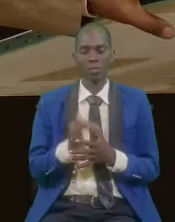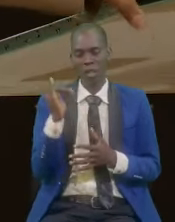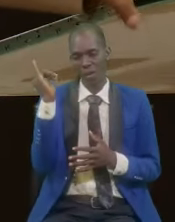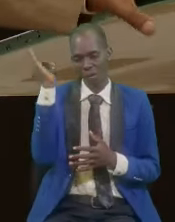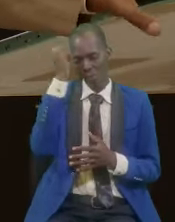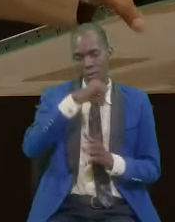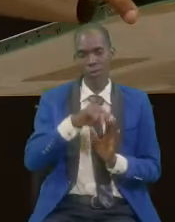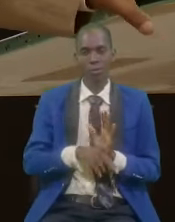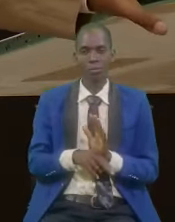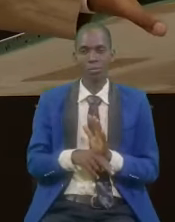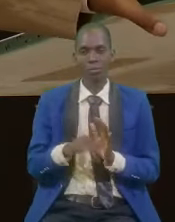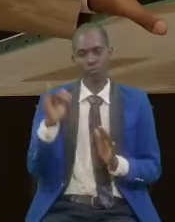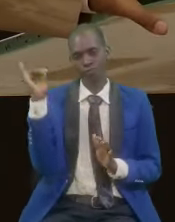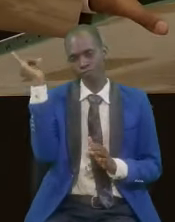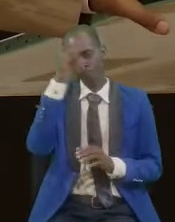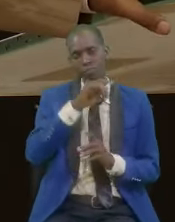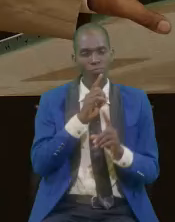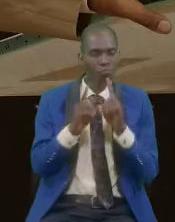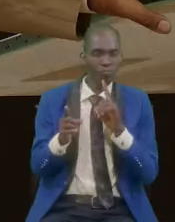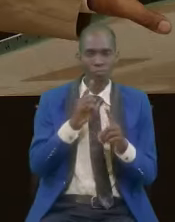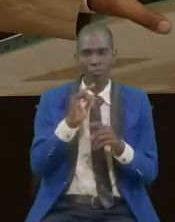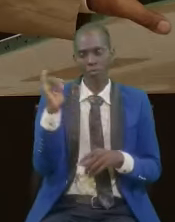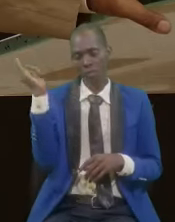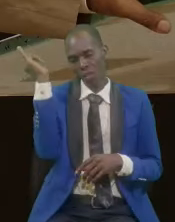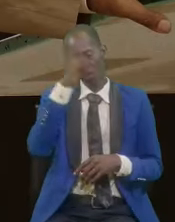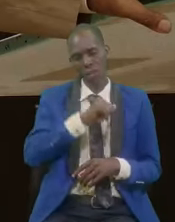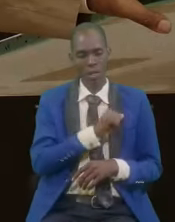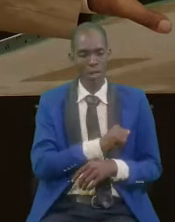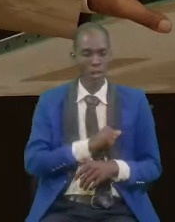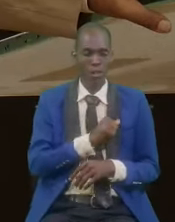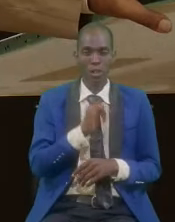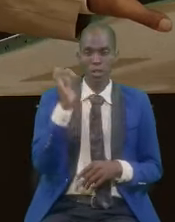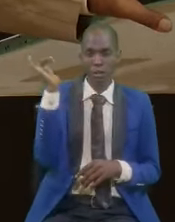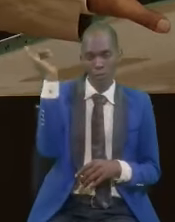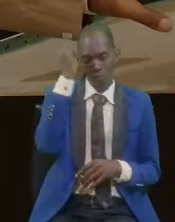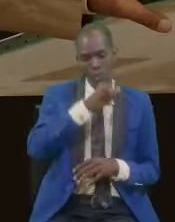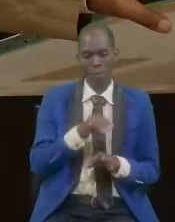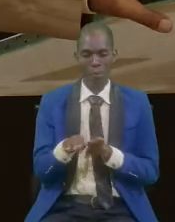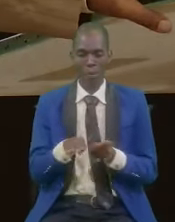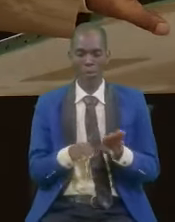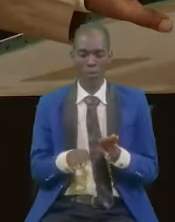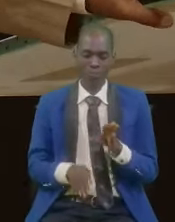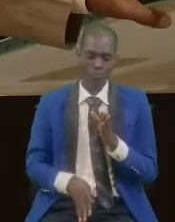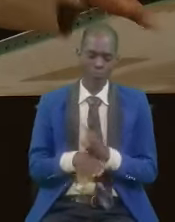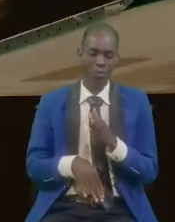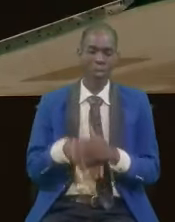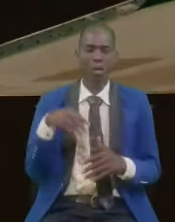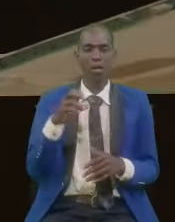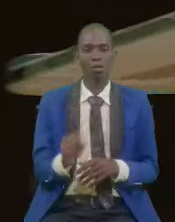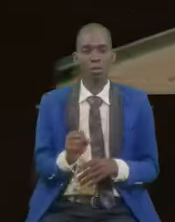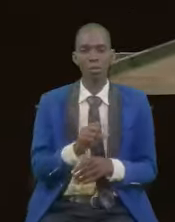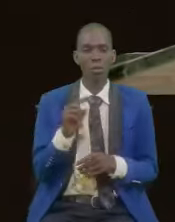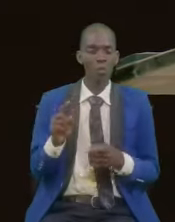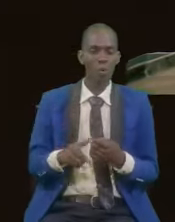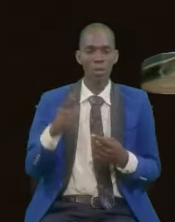Foolishness, foolish talk, foolish attitude, foolish behavior gets out when